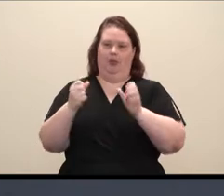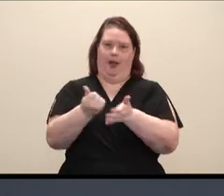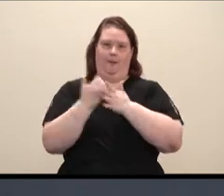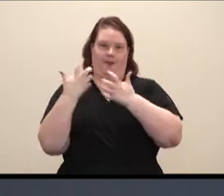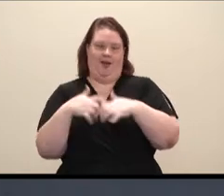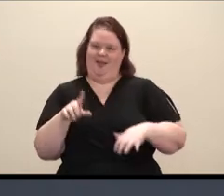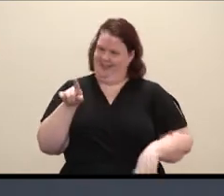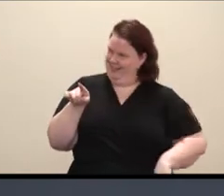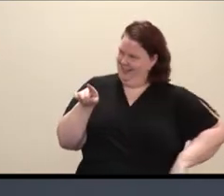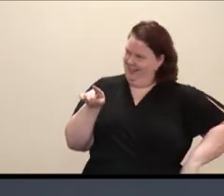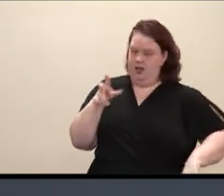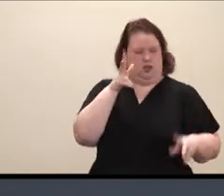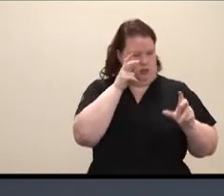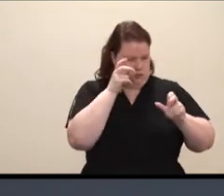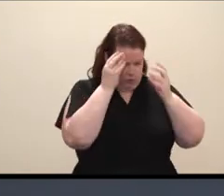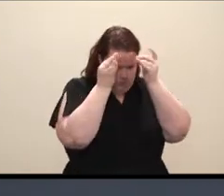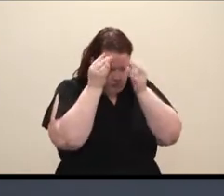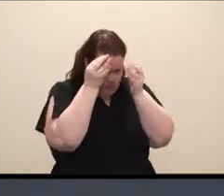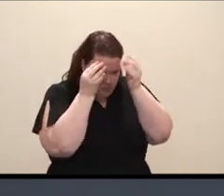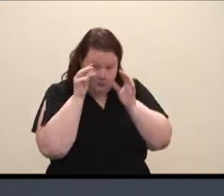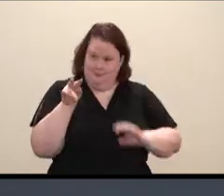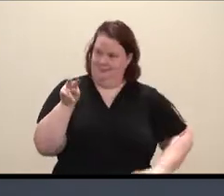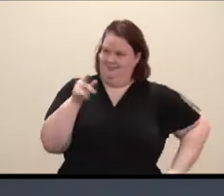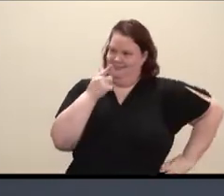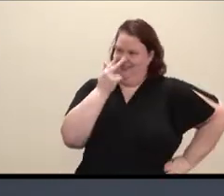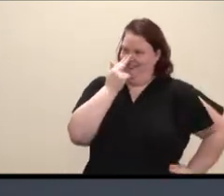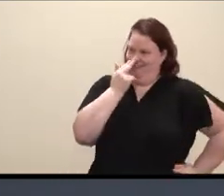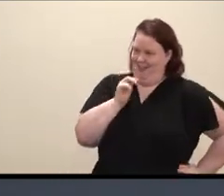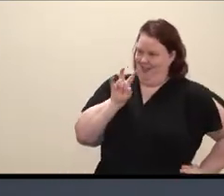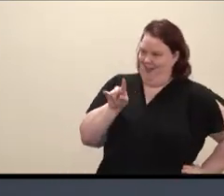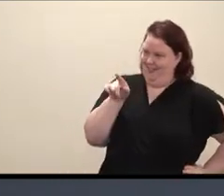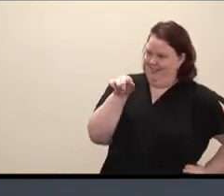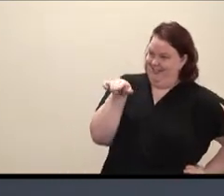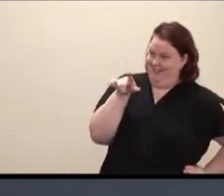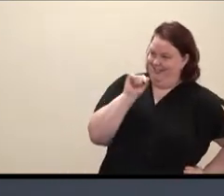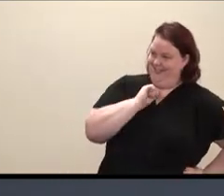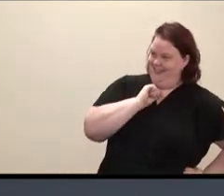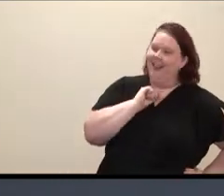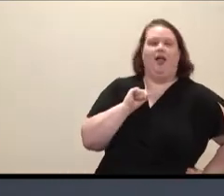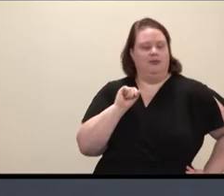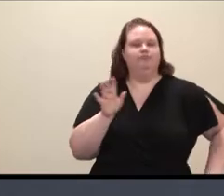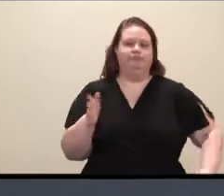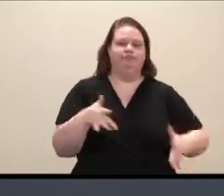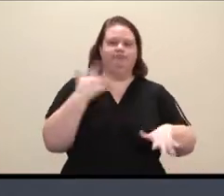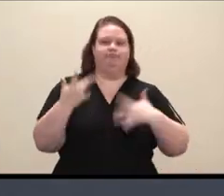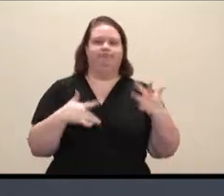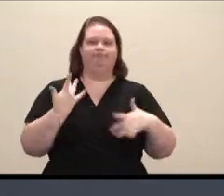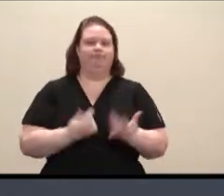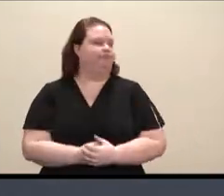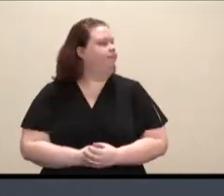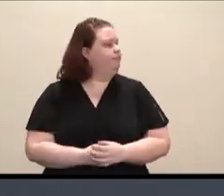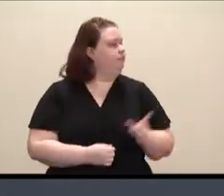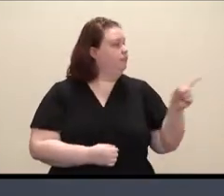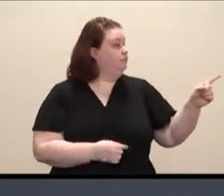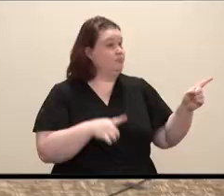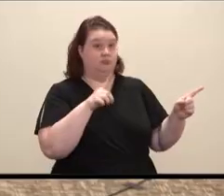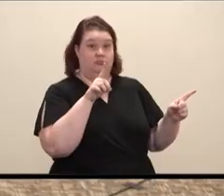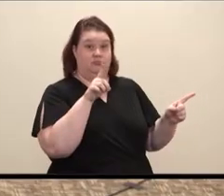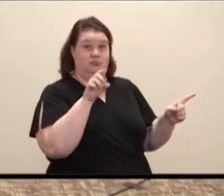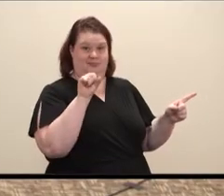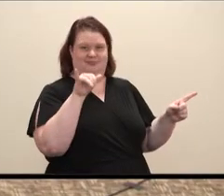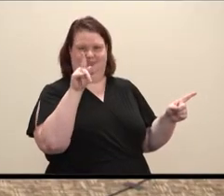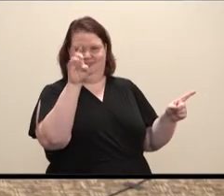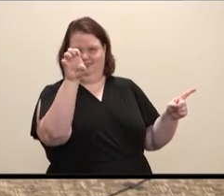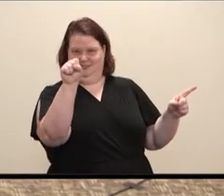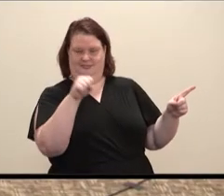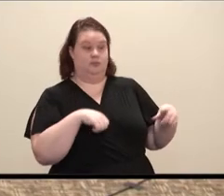of fun to watch her, wasn't it? Mm-hmm. So it's definitely exciting. Yeah. Donna, clearly you're posturing